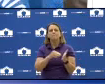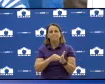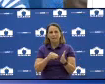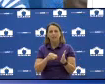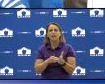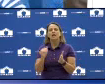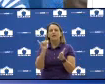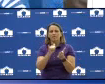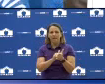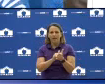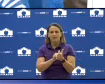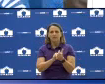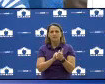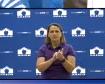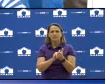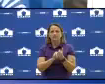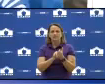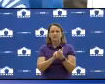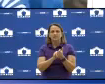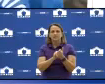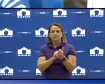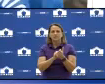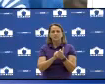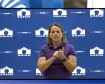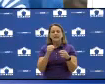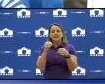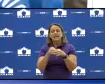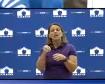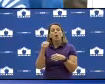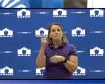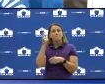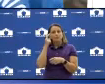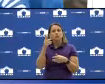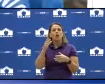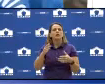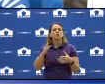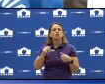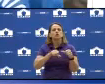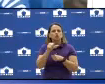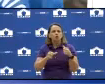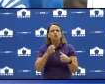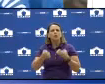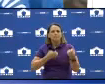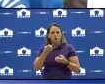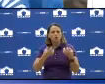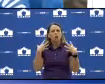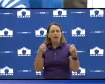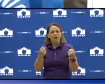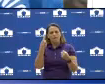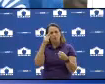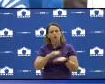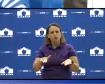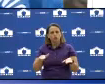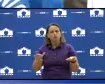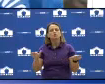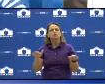that has been invested in mental and social emotional health for our students and